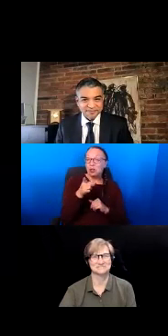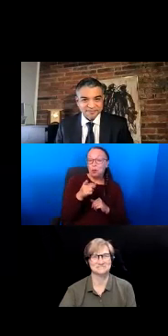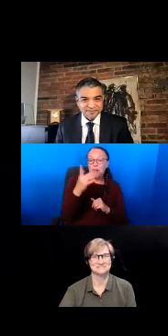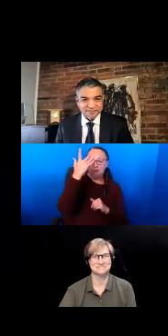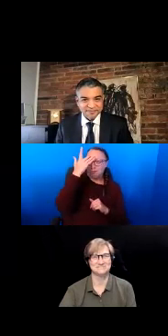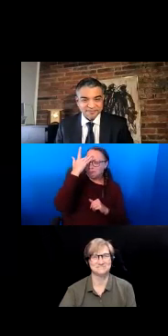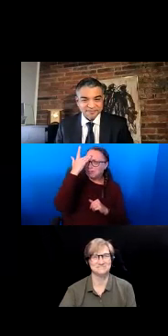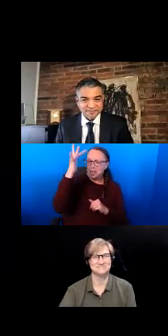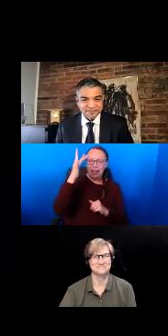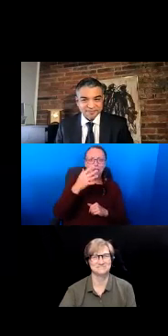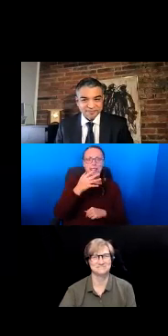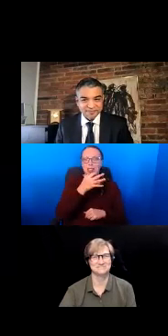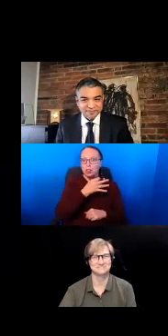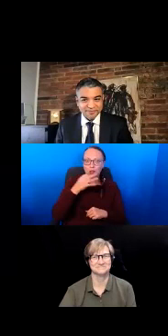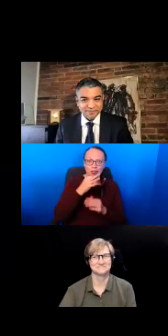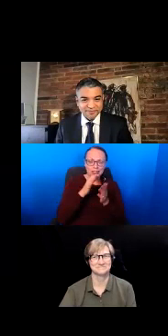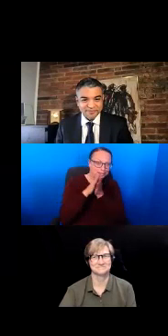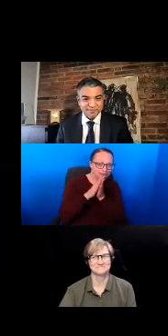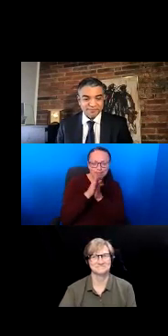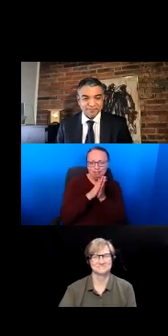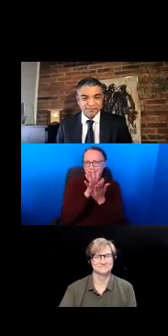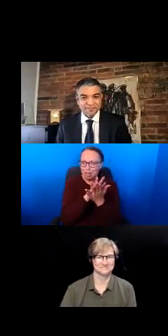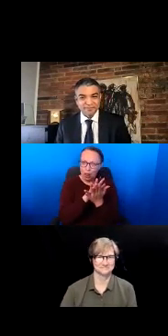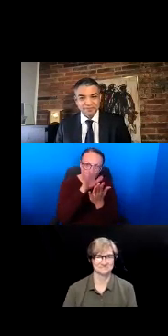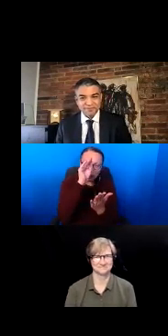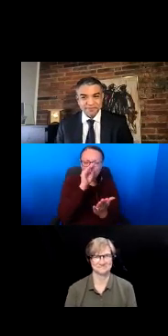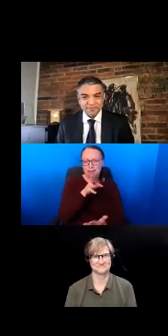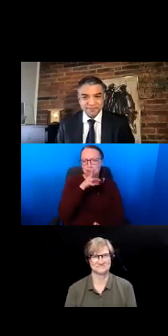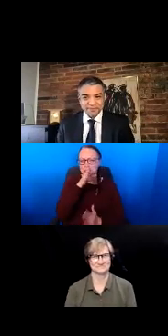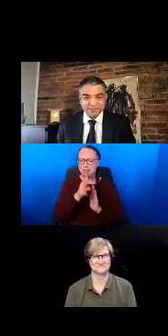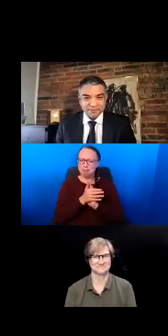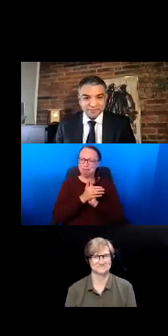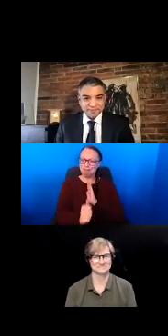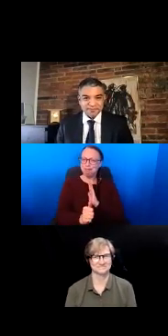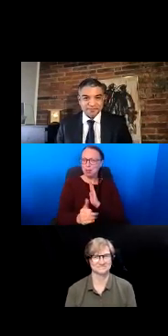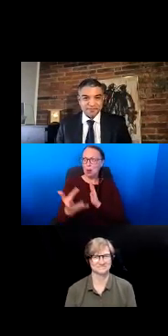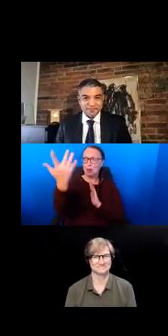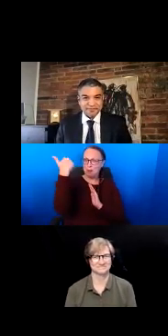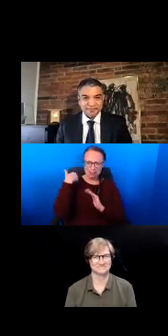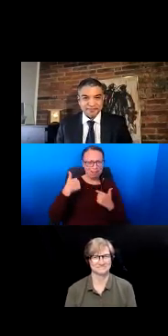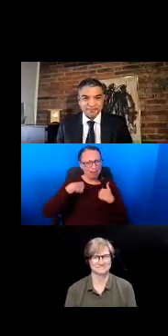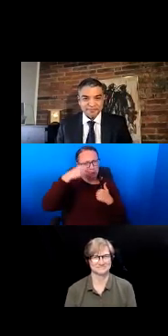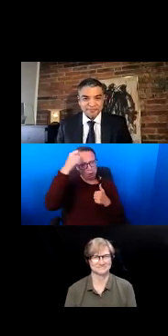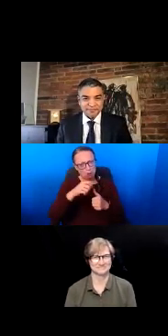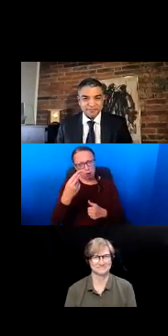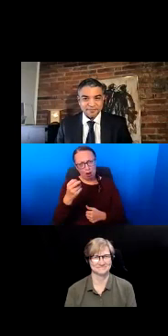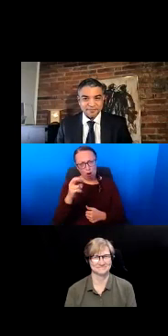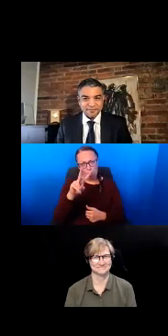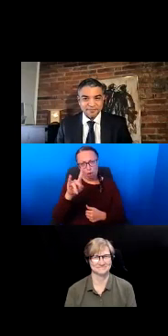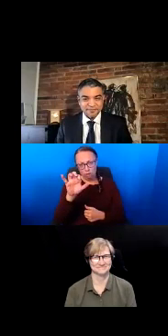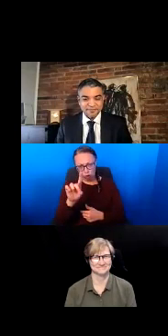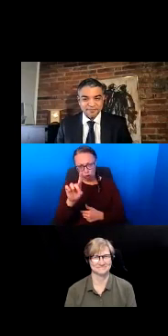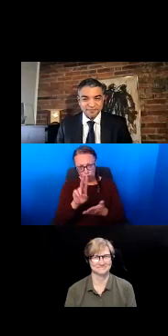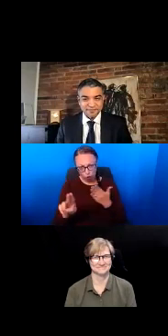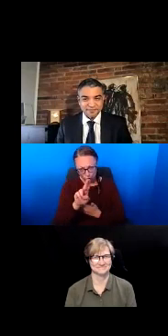intellectually curious, incisive, and articulate back then as well. I remember when you were at Harvard University when